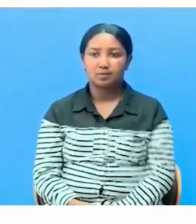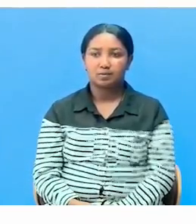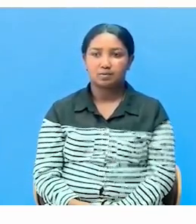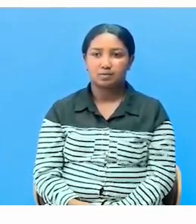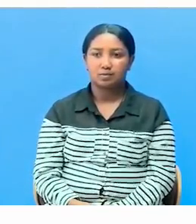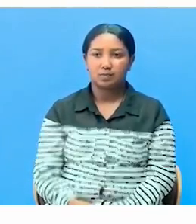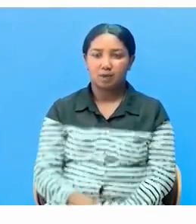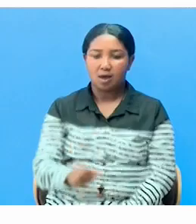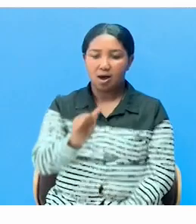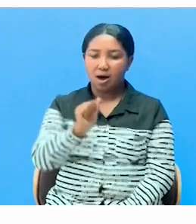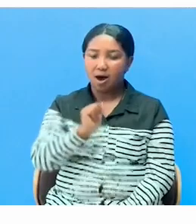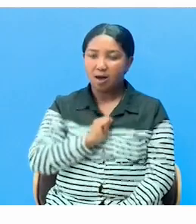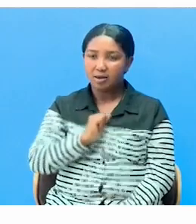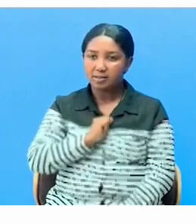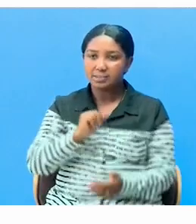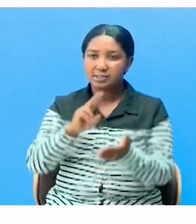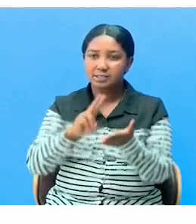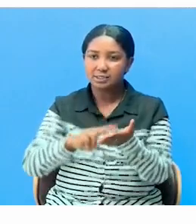I read